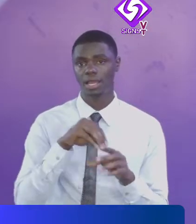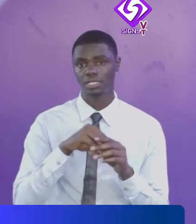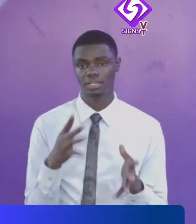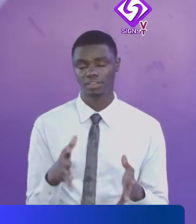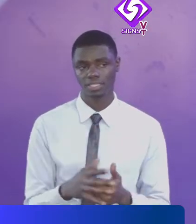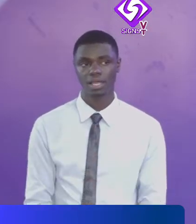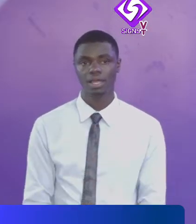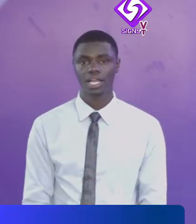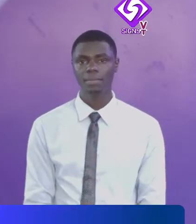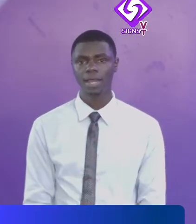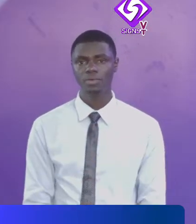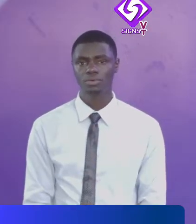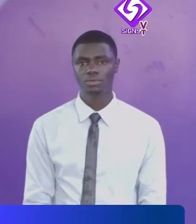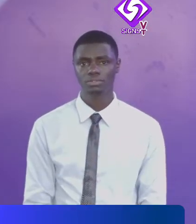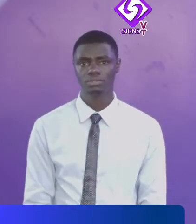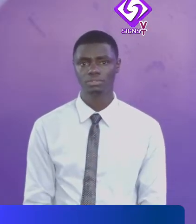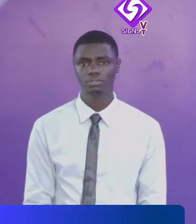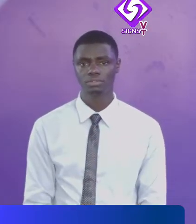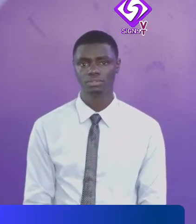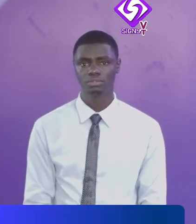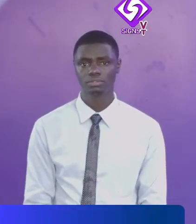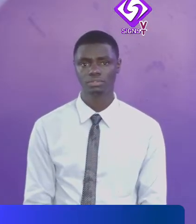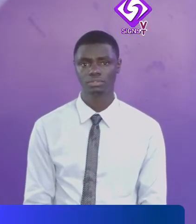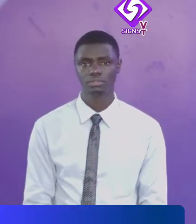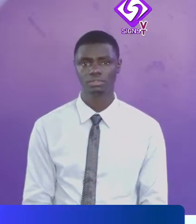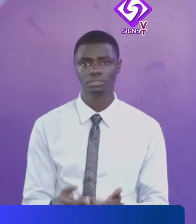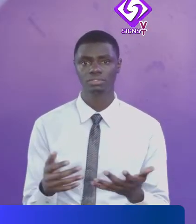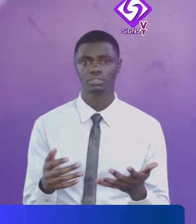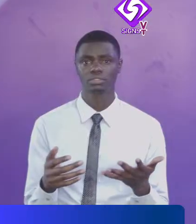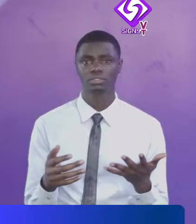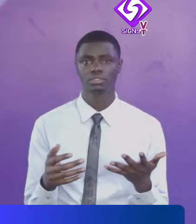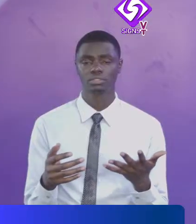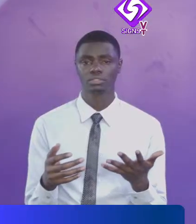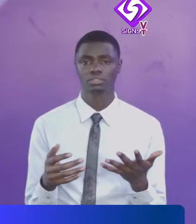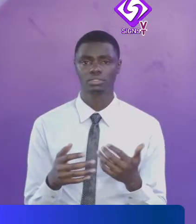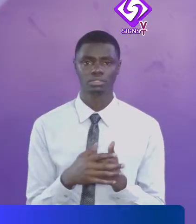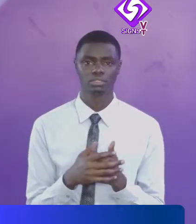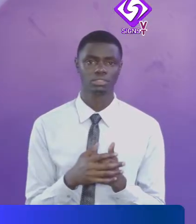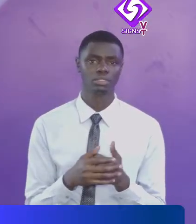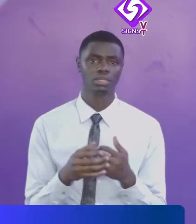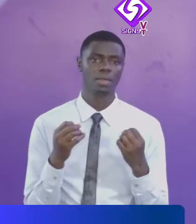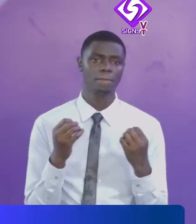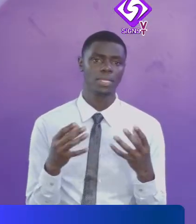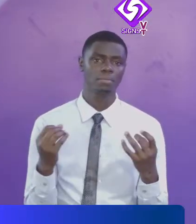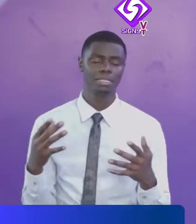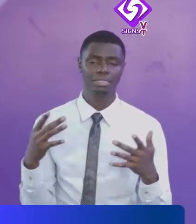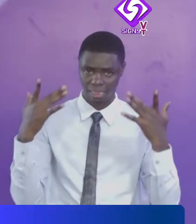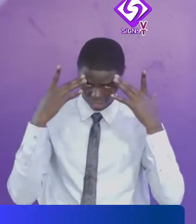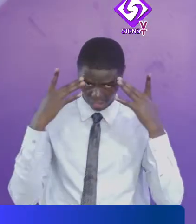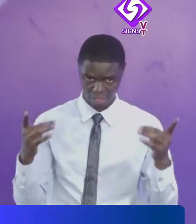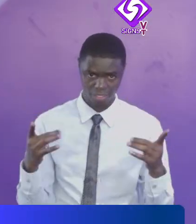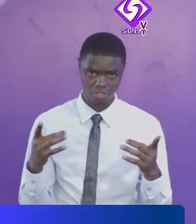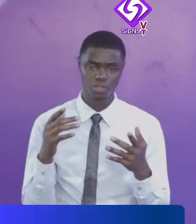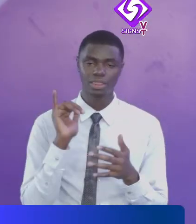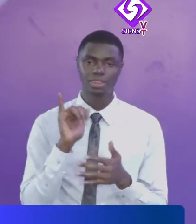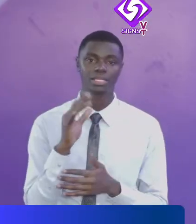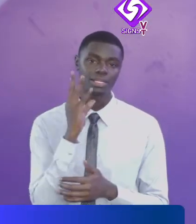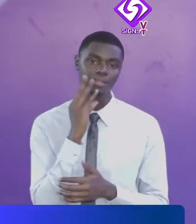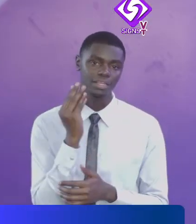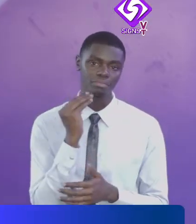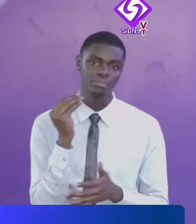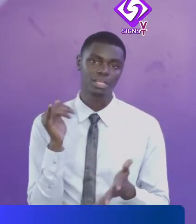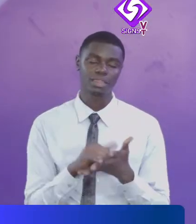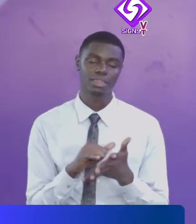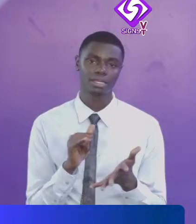the process. And we also shield you from the losses, because experience counts. Most of these decisions, expertise and experience, really does